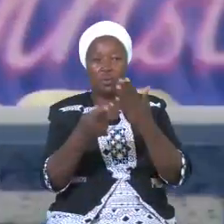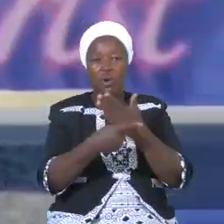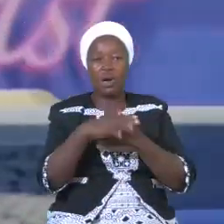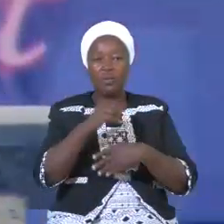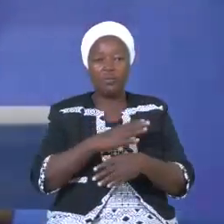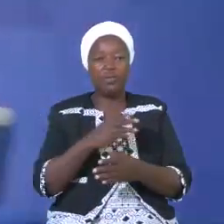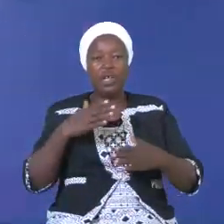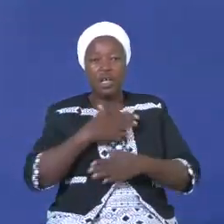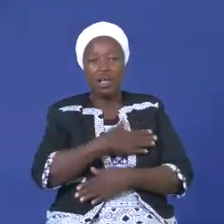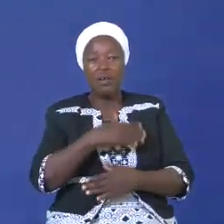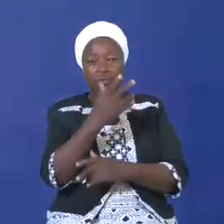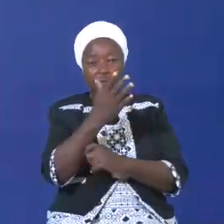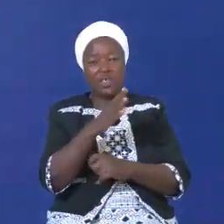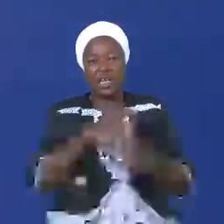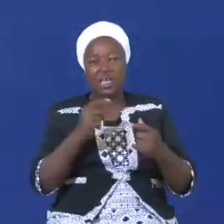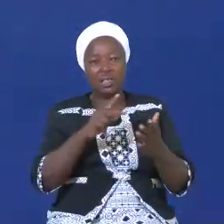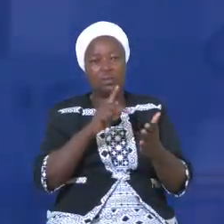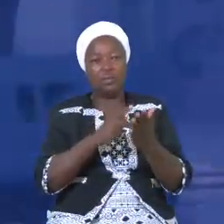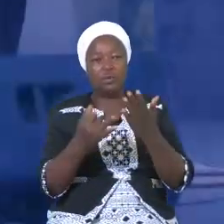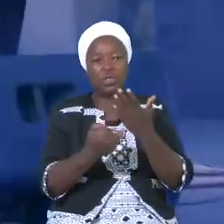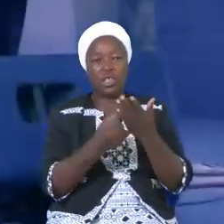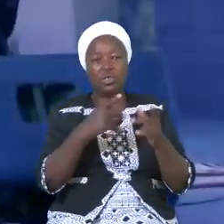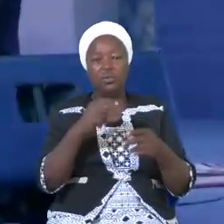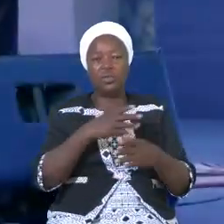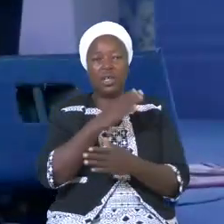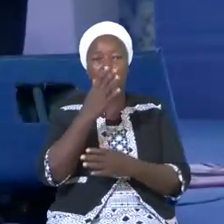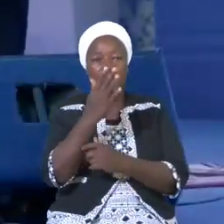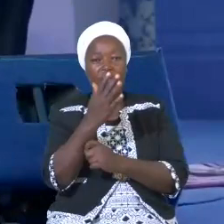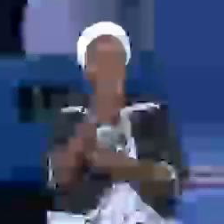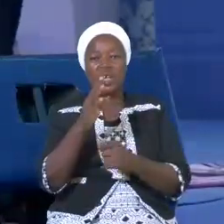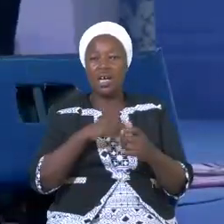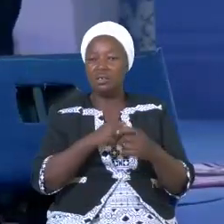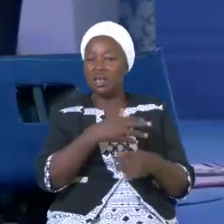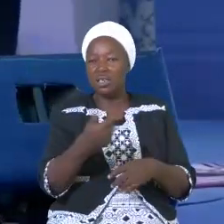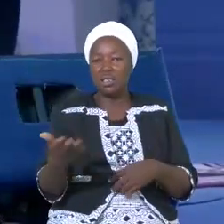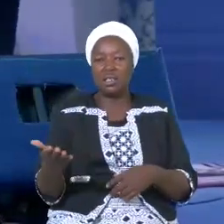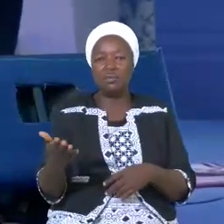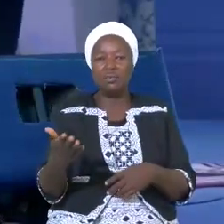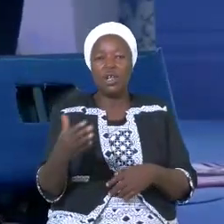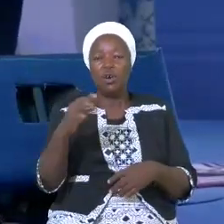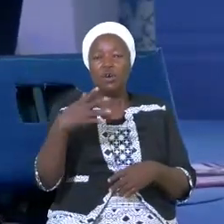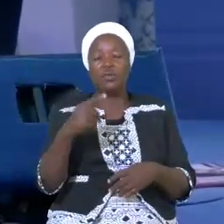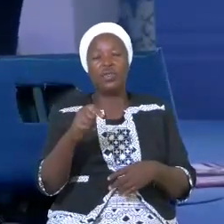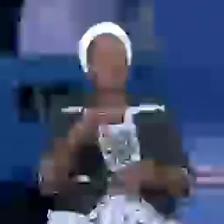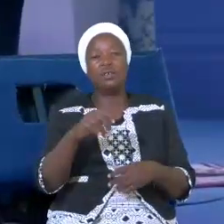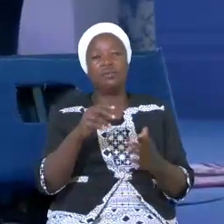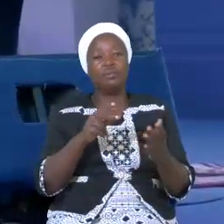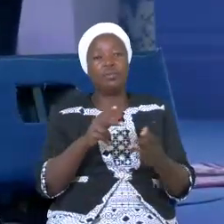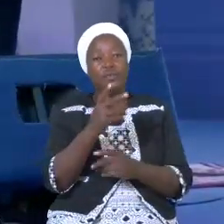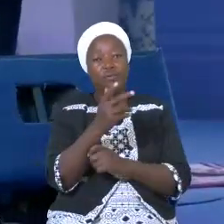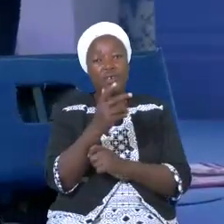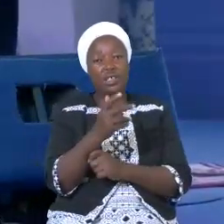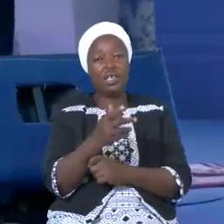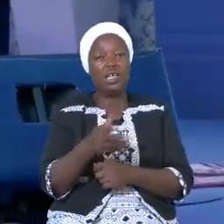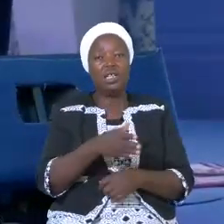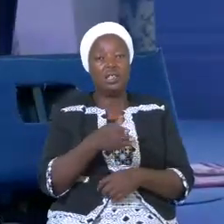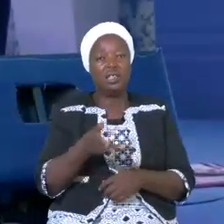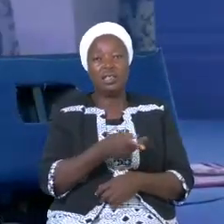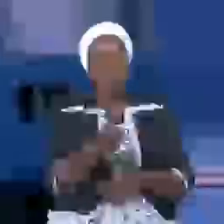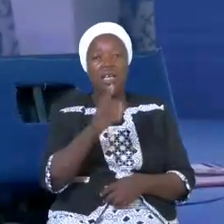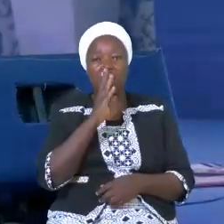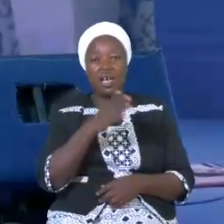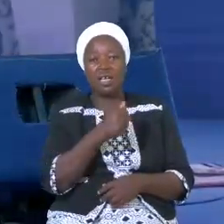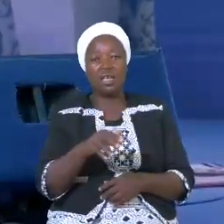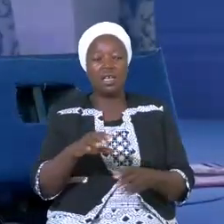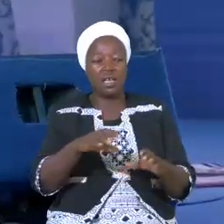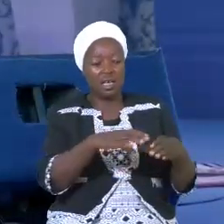project of the flesh and the whatever of the flesh thereby a class by themselves and